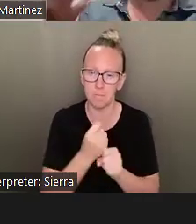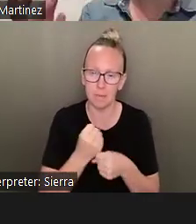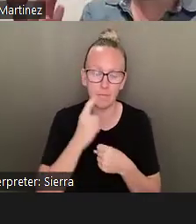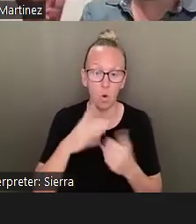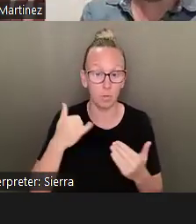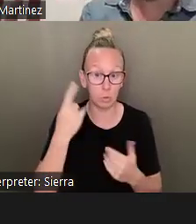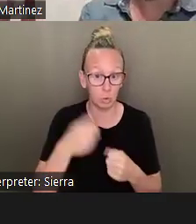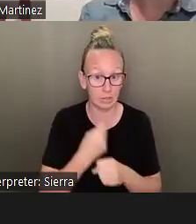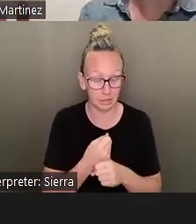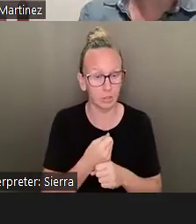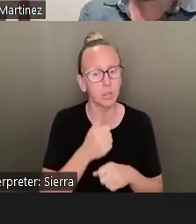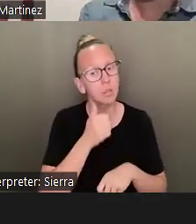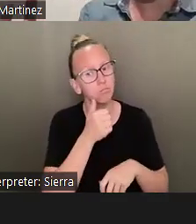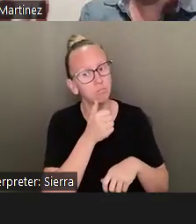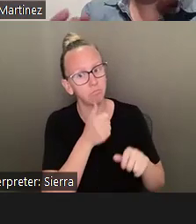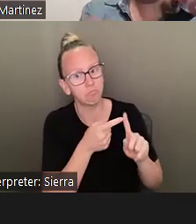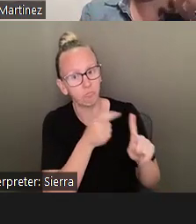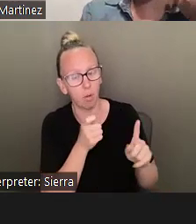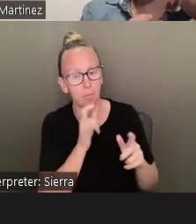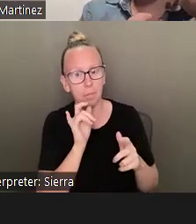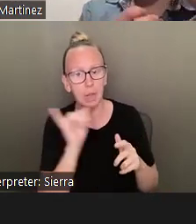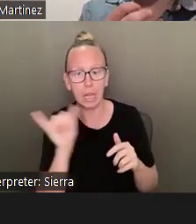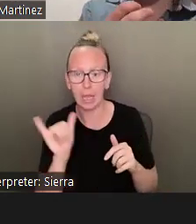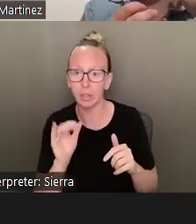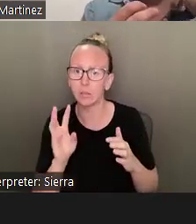based off of the shore of Lake Michigan, where I had this